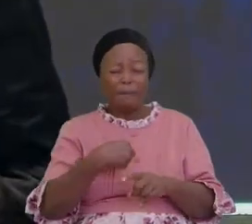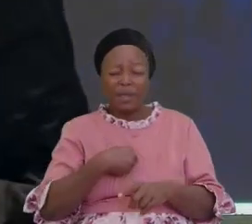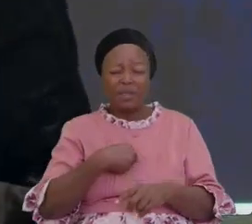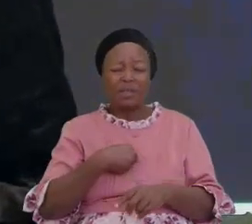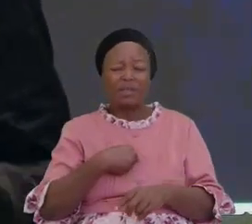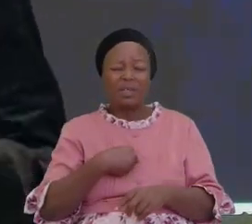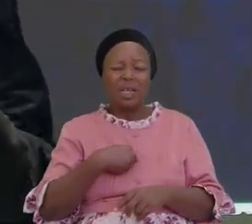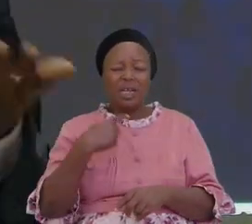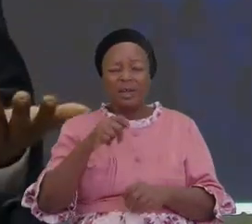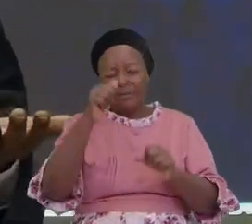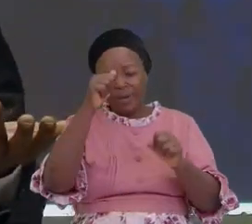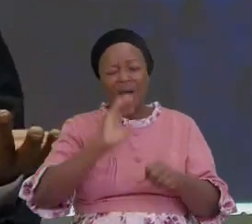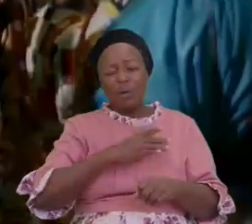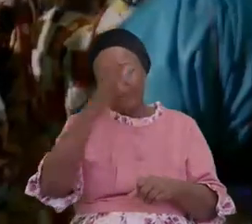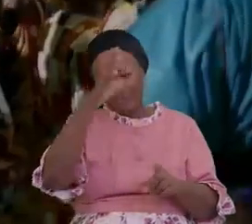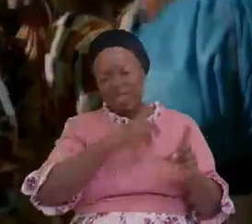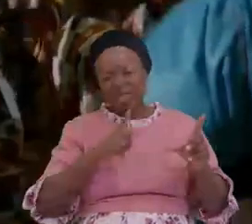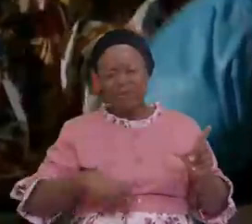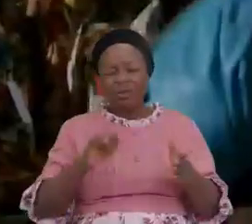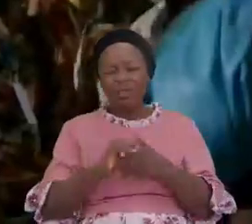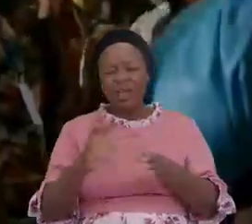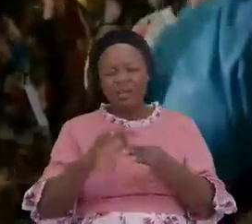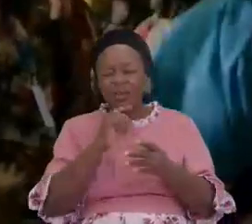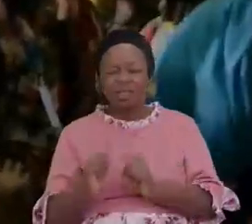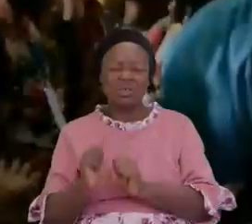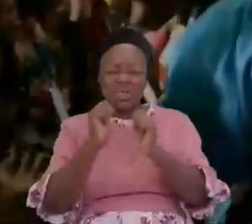that story is transferred into your life.